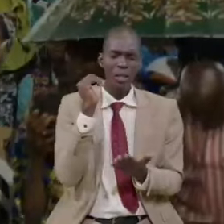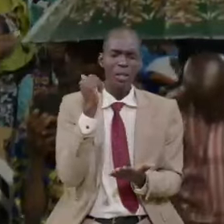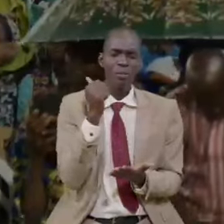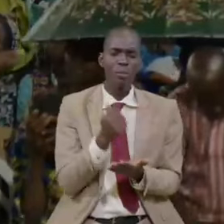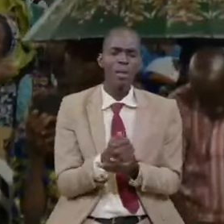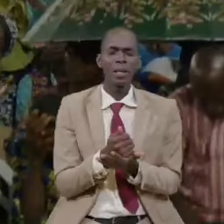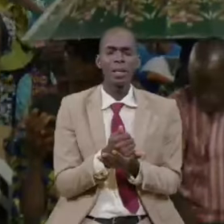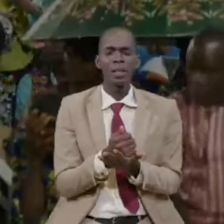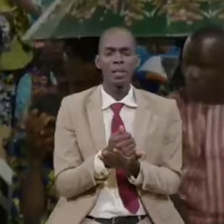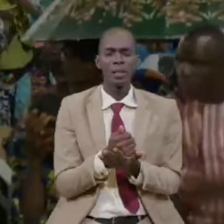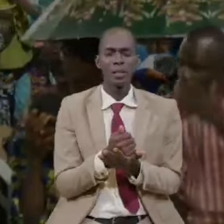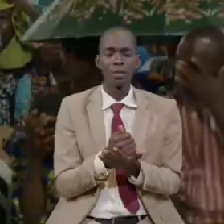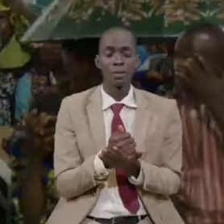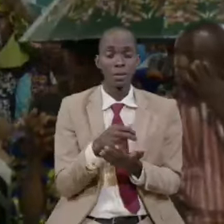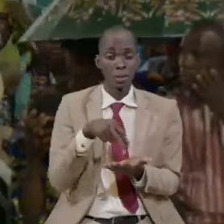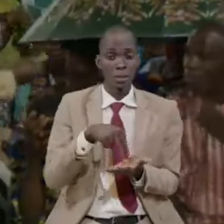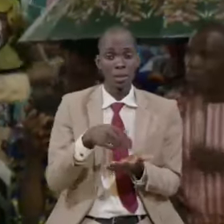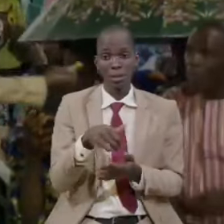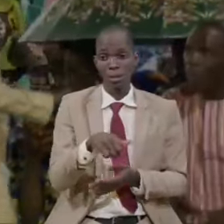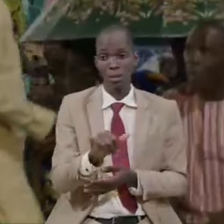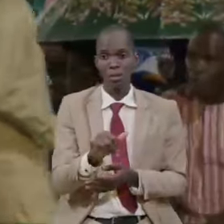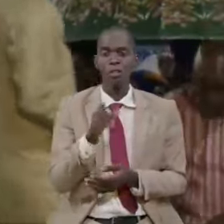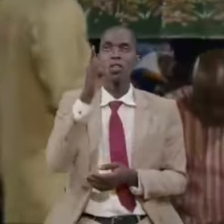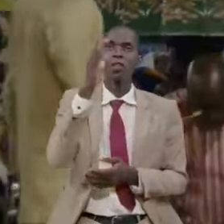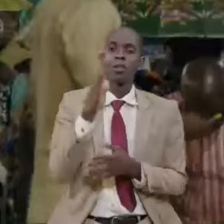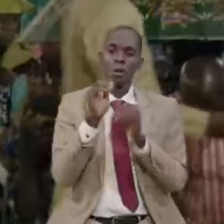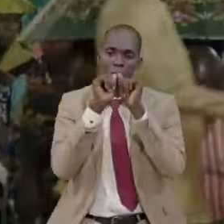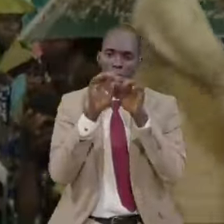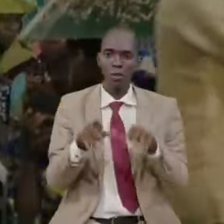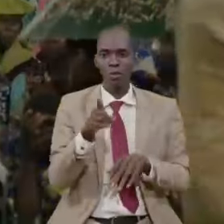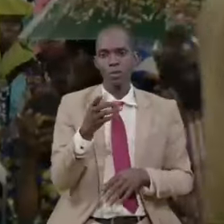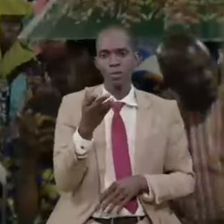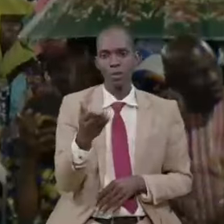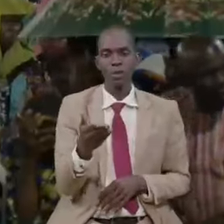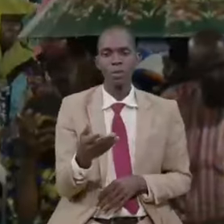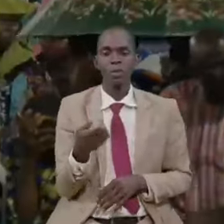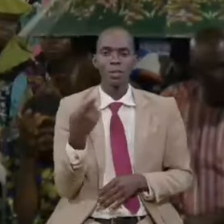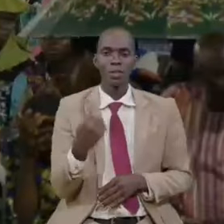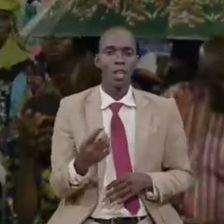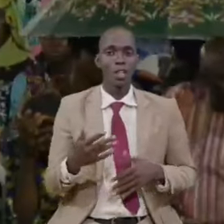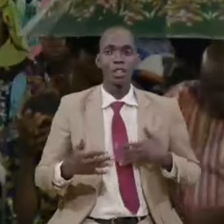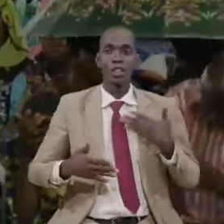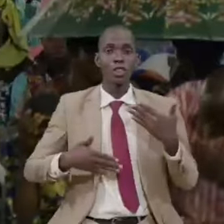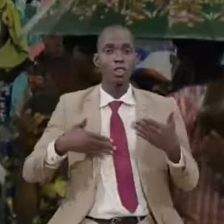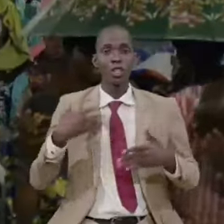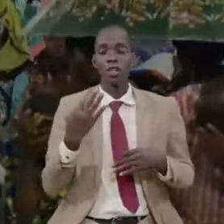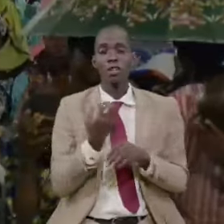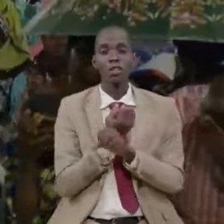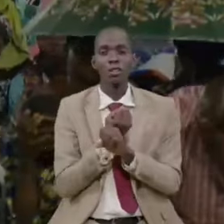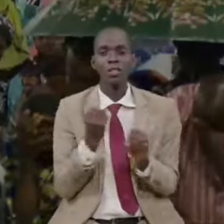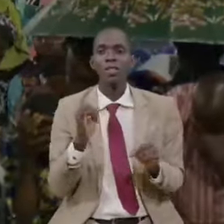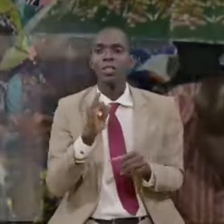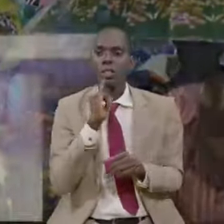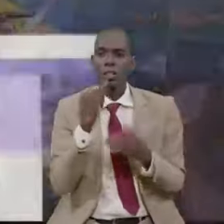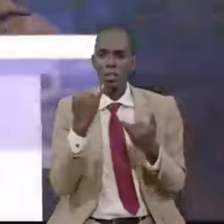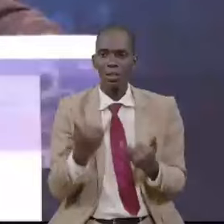Keep on standing. God bless you there. The joy of salvation is now in your heart. We call